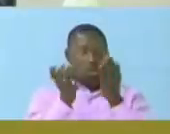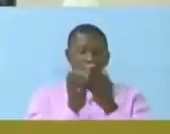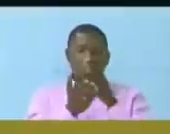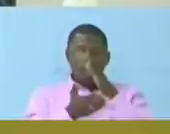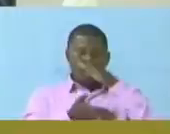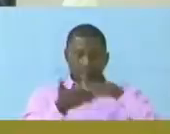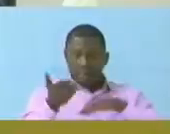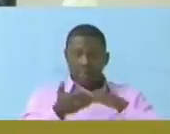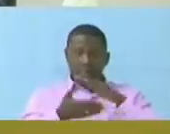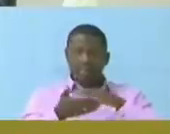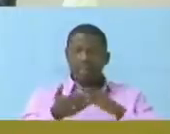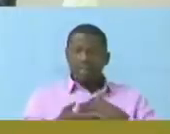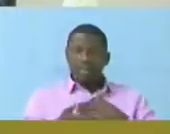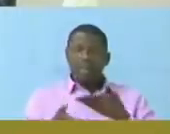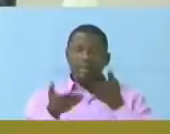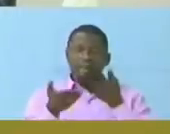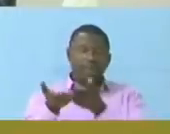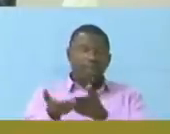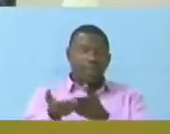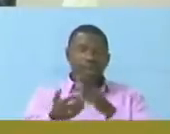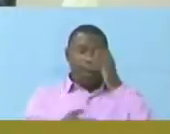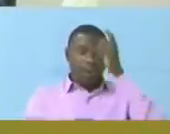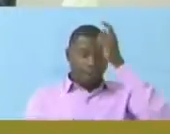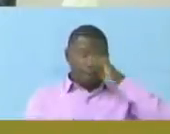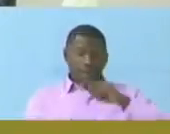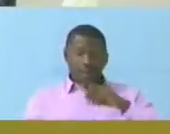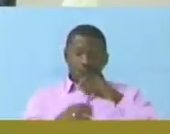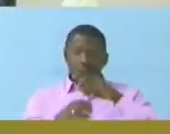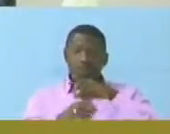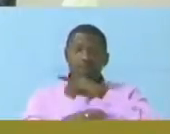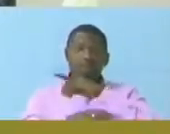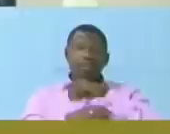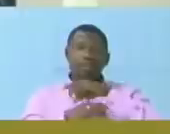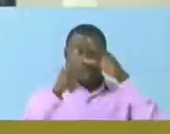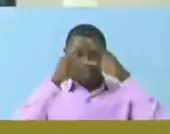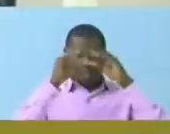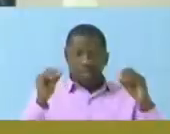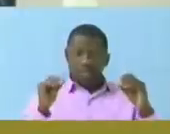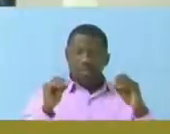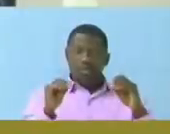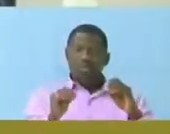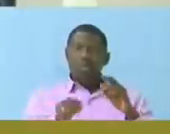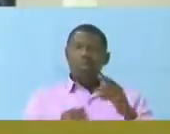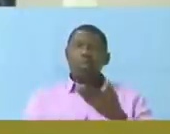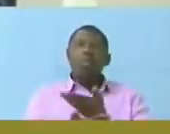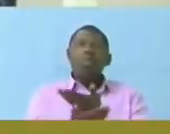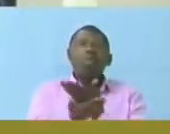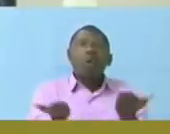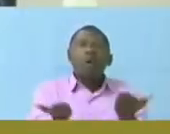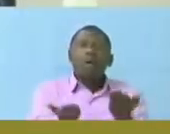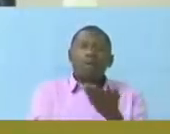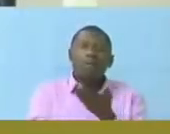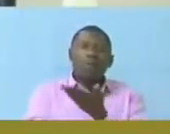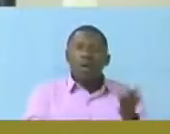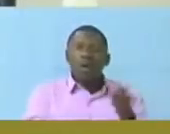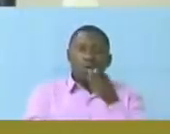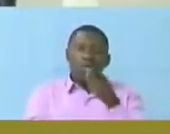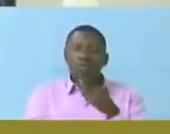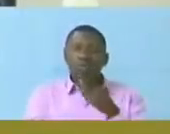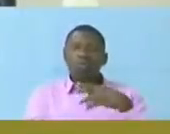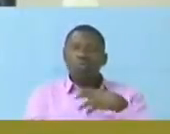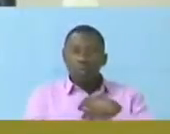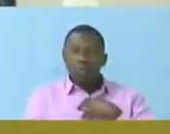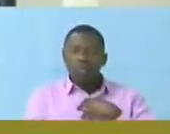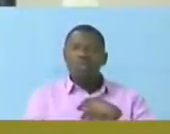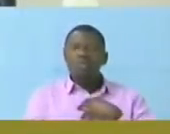at the police station why did you specifically request for the diary kaito umembeme alonko lebe tata police station mwene asabu